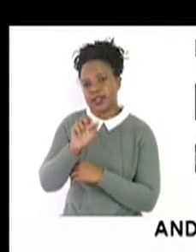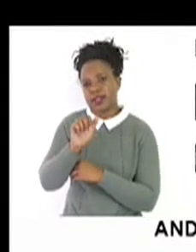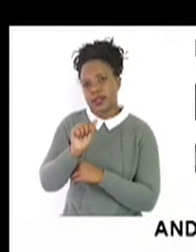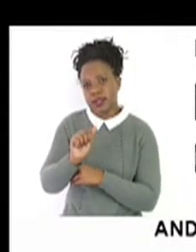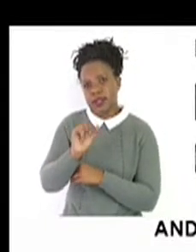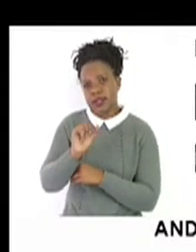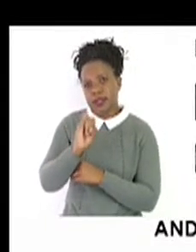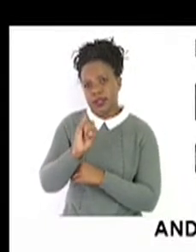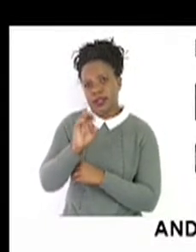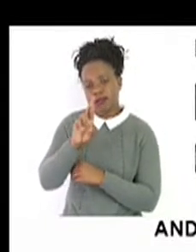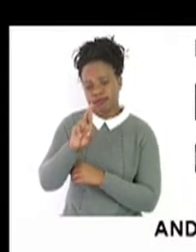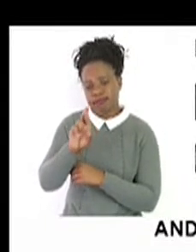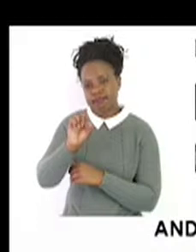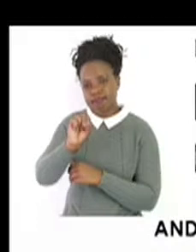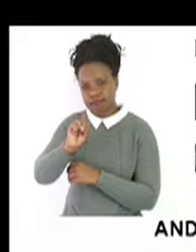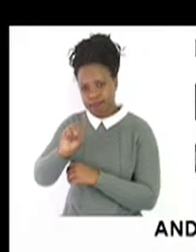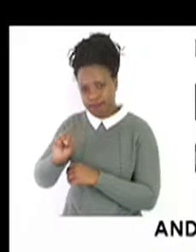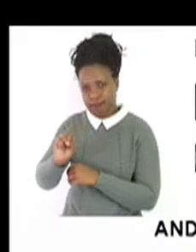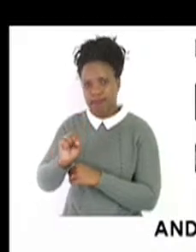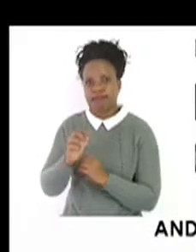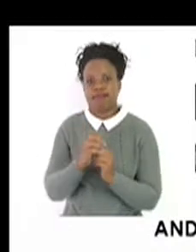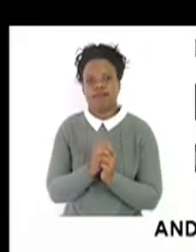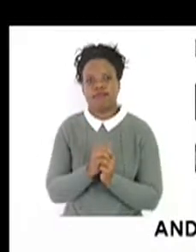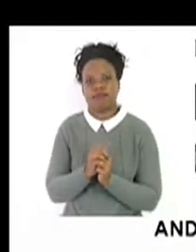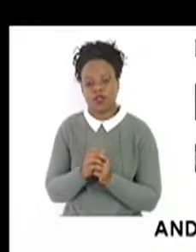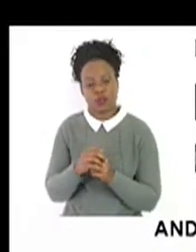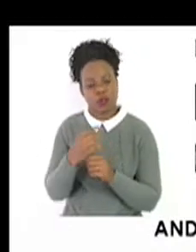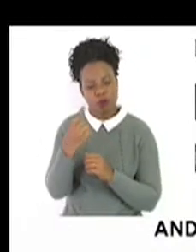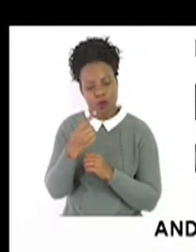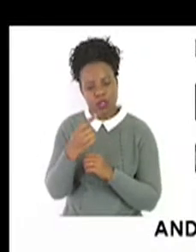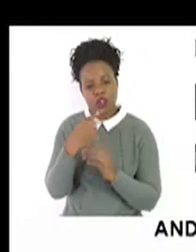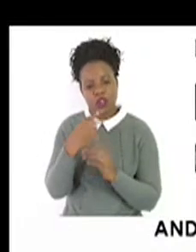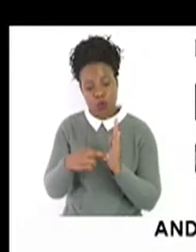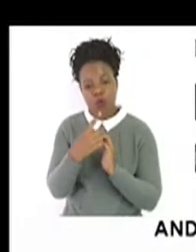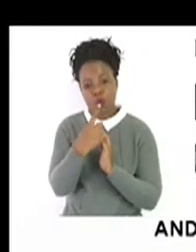are just added an S.